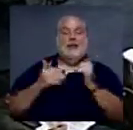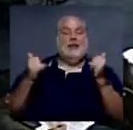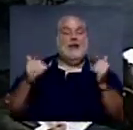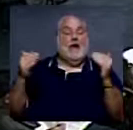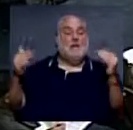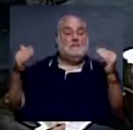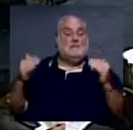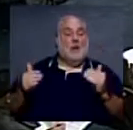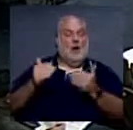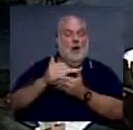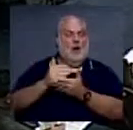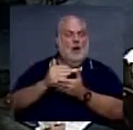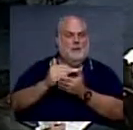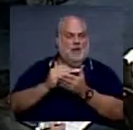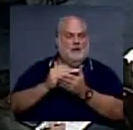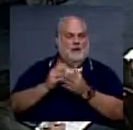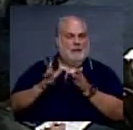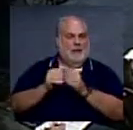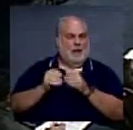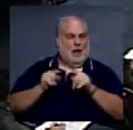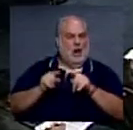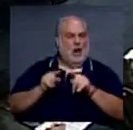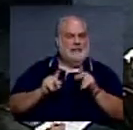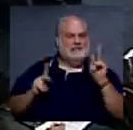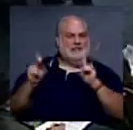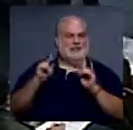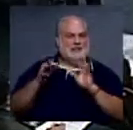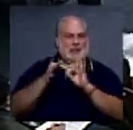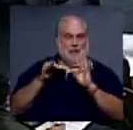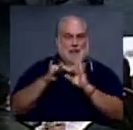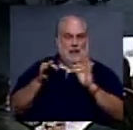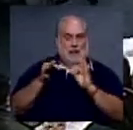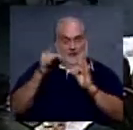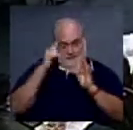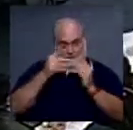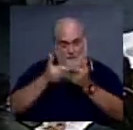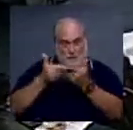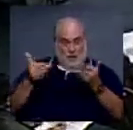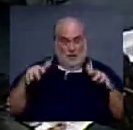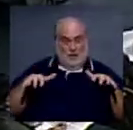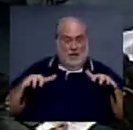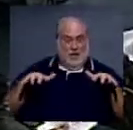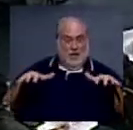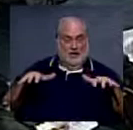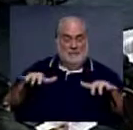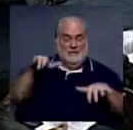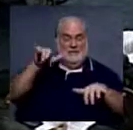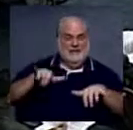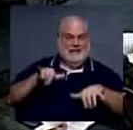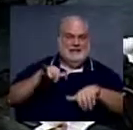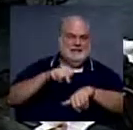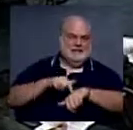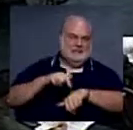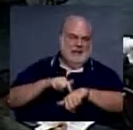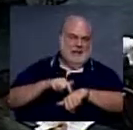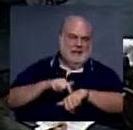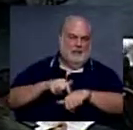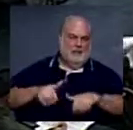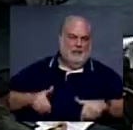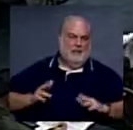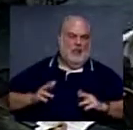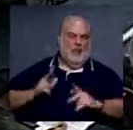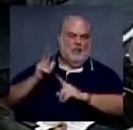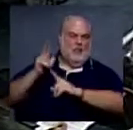move on to a portion in our meeting which is called citizen communication. And for those of you in the audience, this is an opportunity where we allow